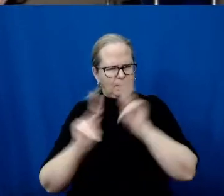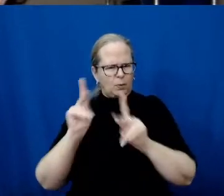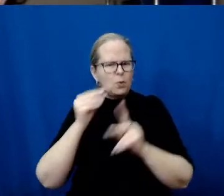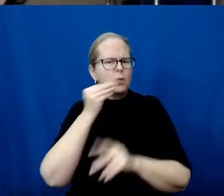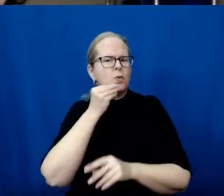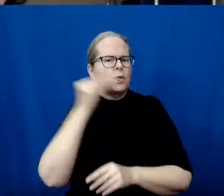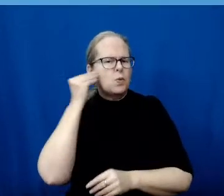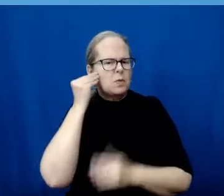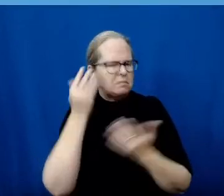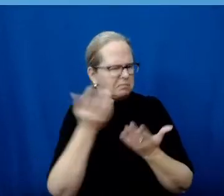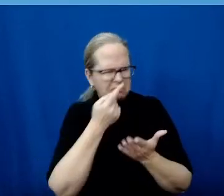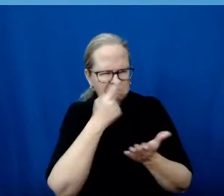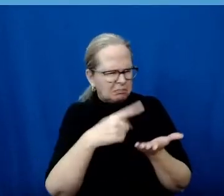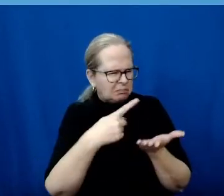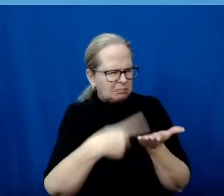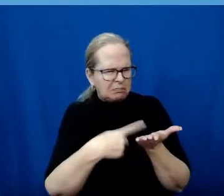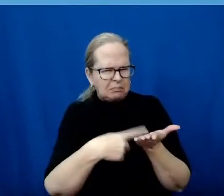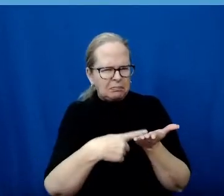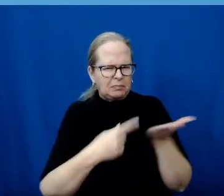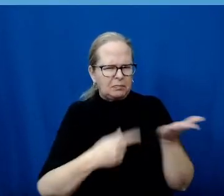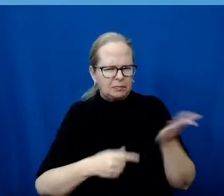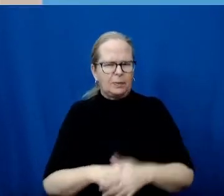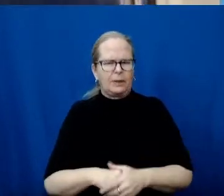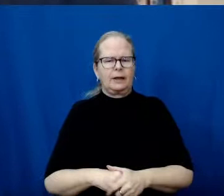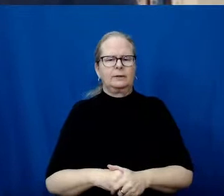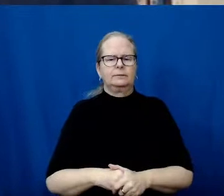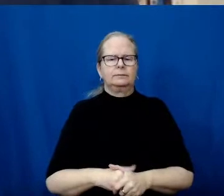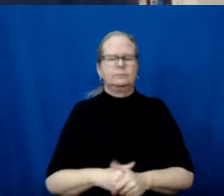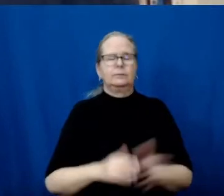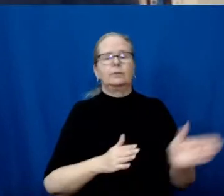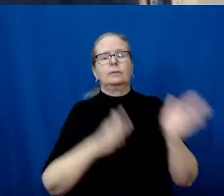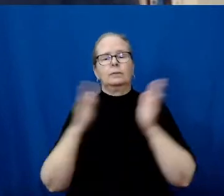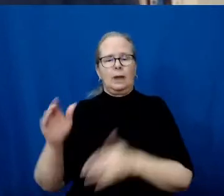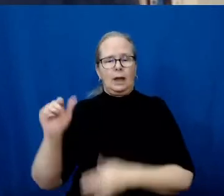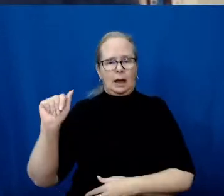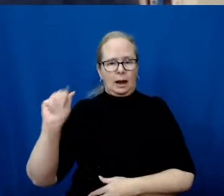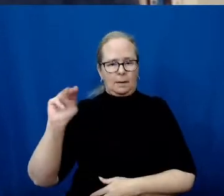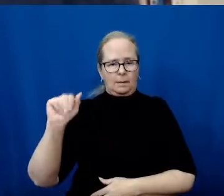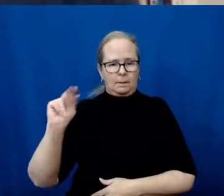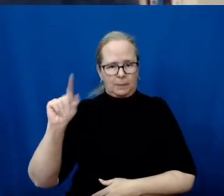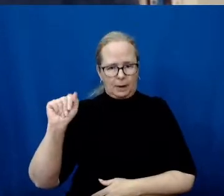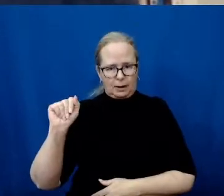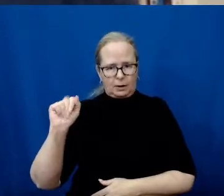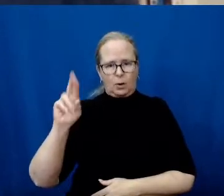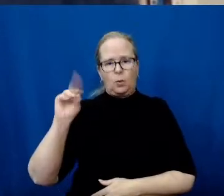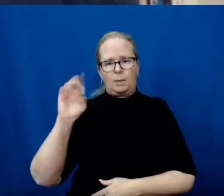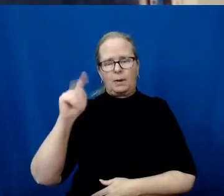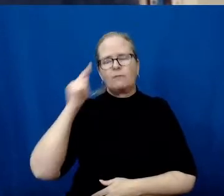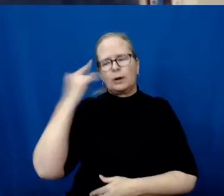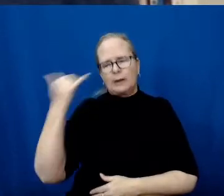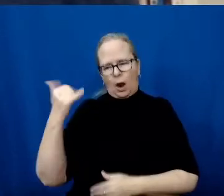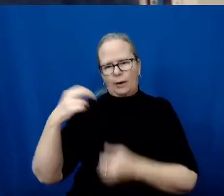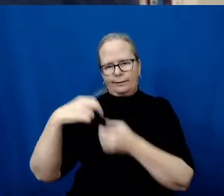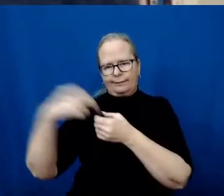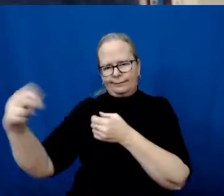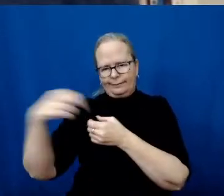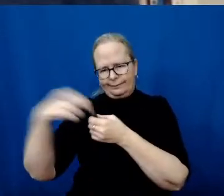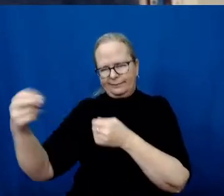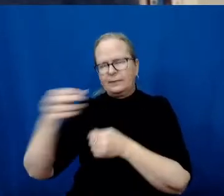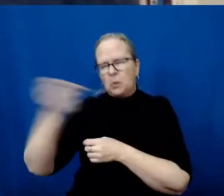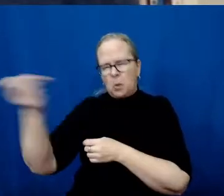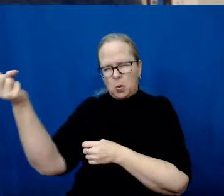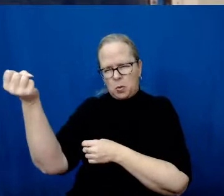remove Amanda and Robert from our conversation. And I'm going to ask you, Ryan,